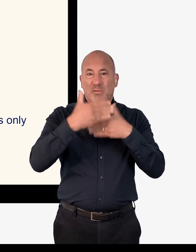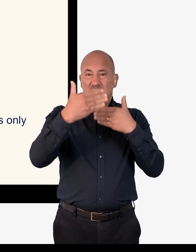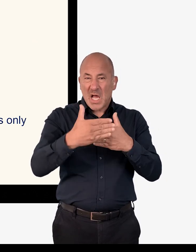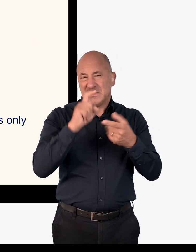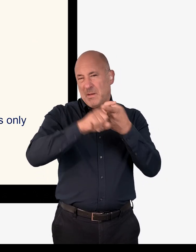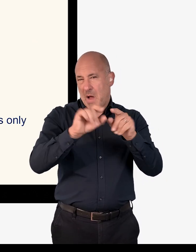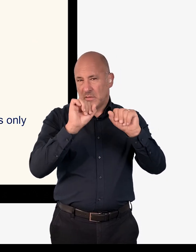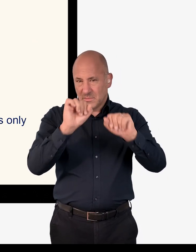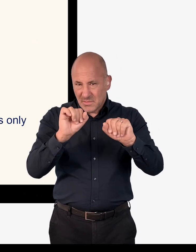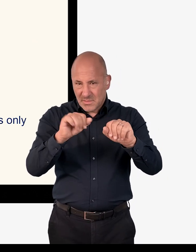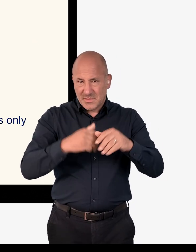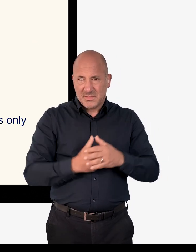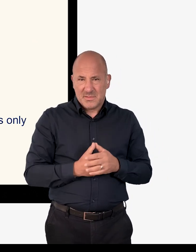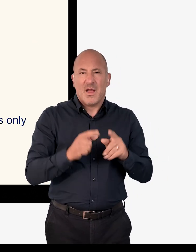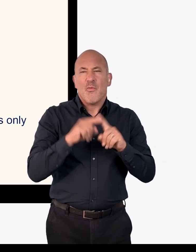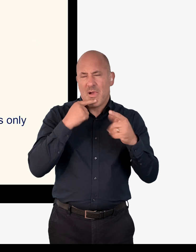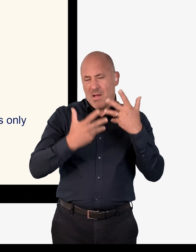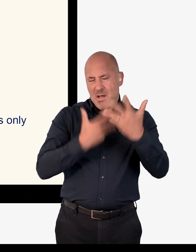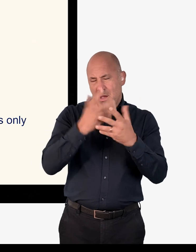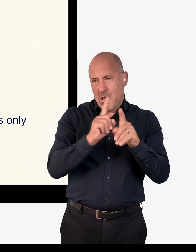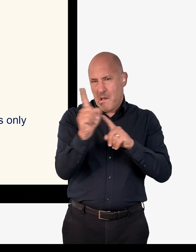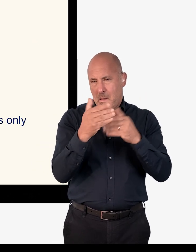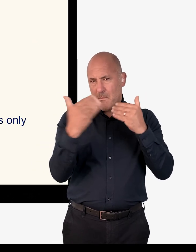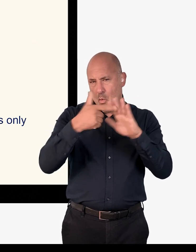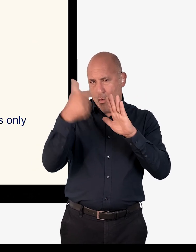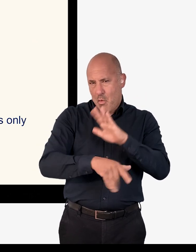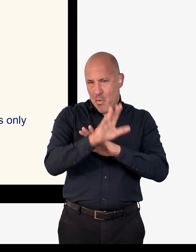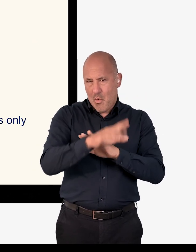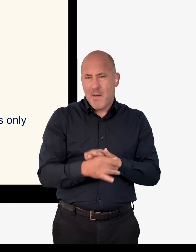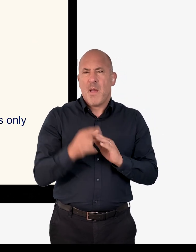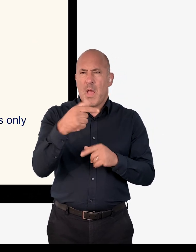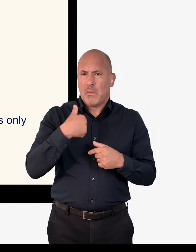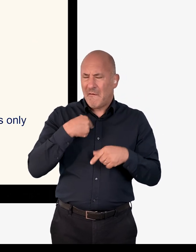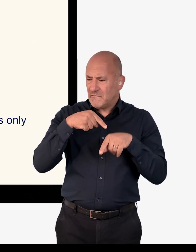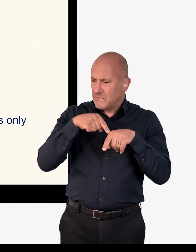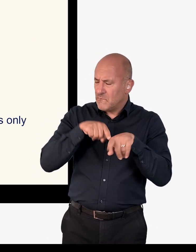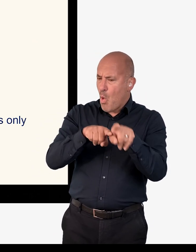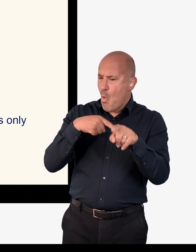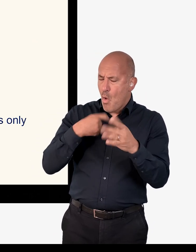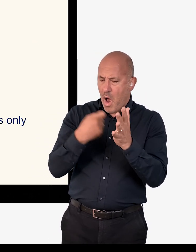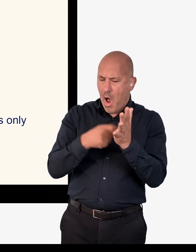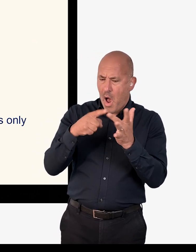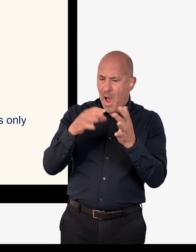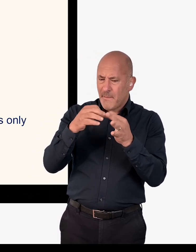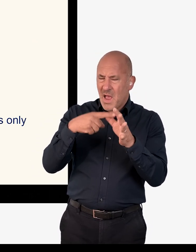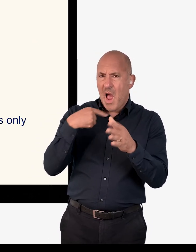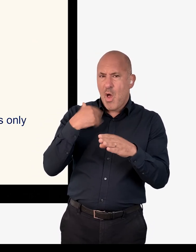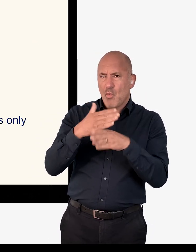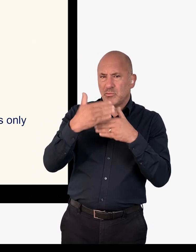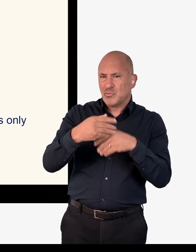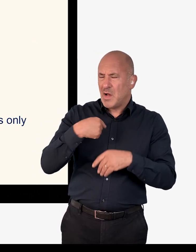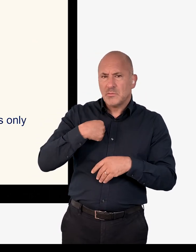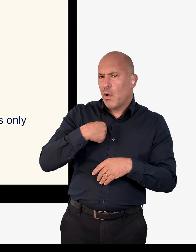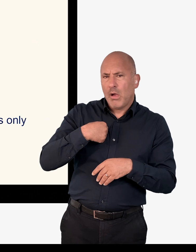if applicable, which RIBA work stage you are at. We will touch on this in more